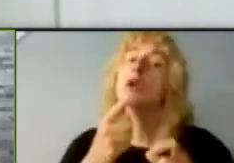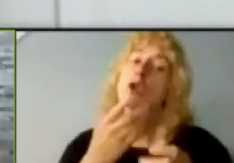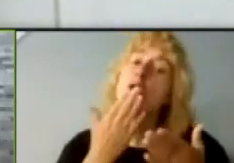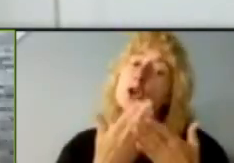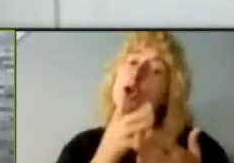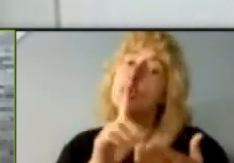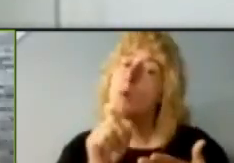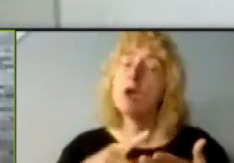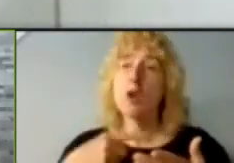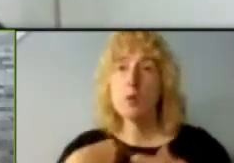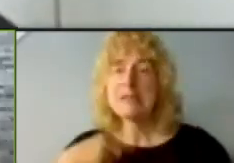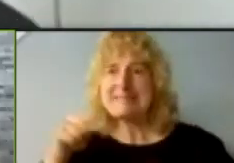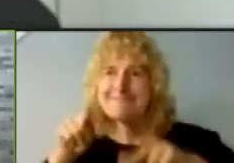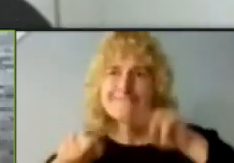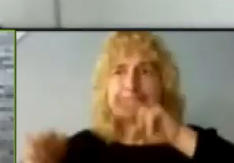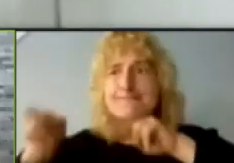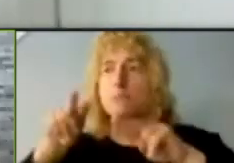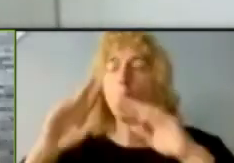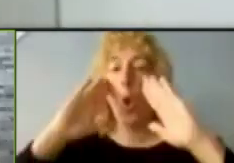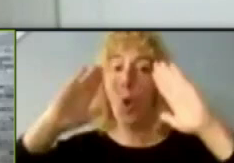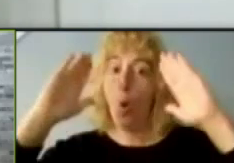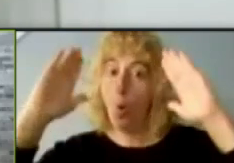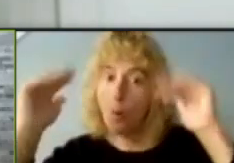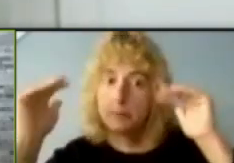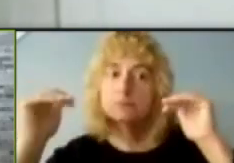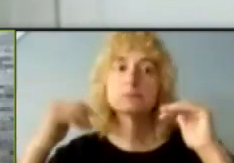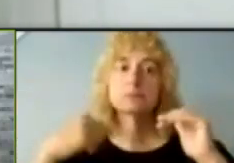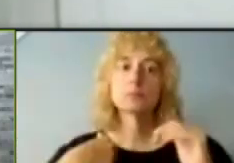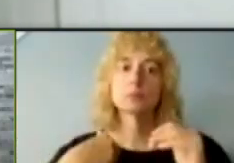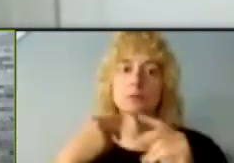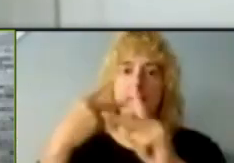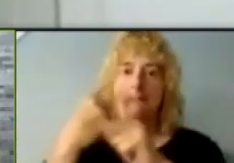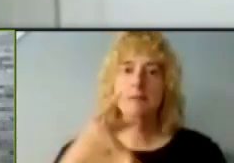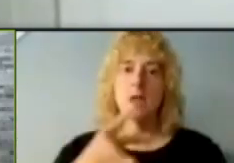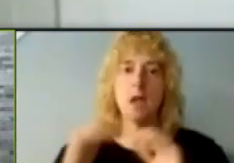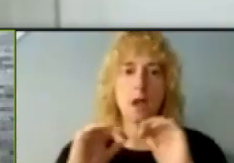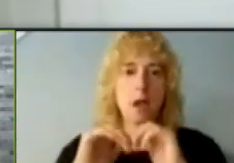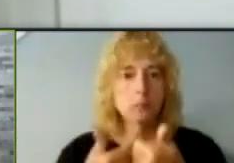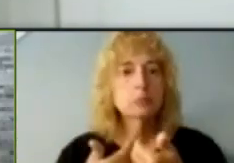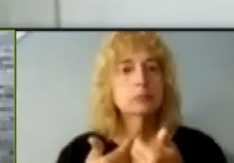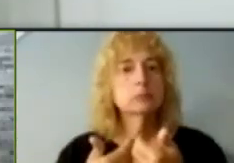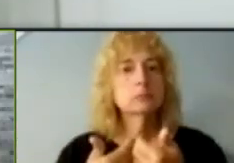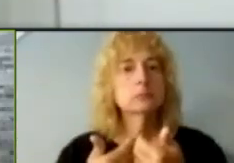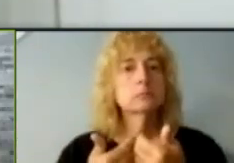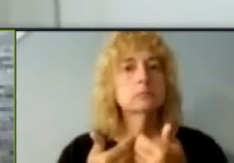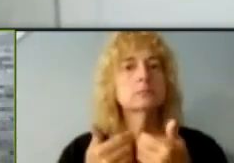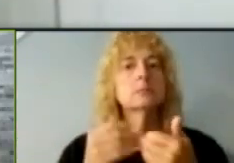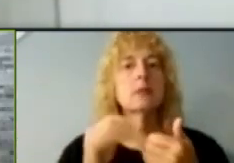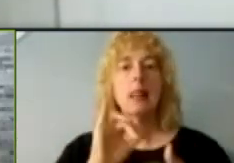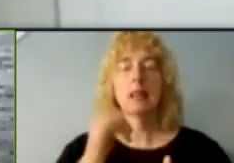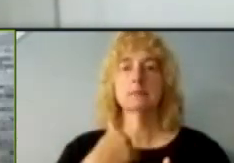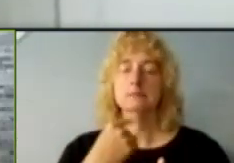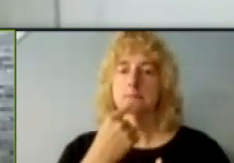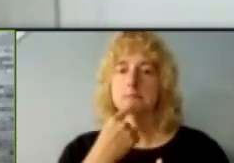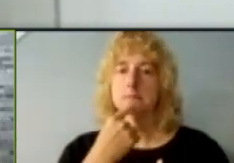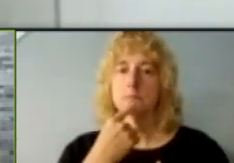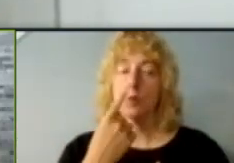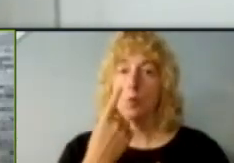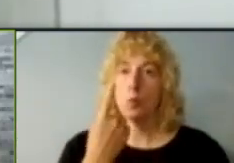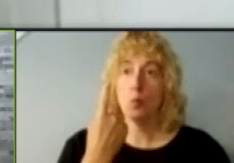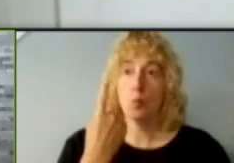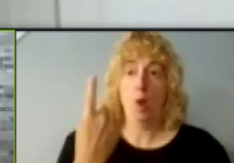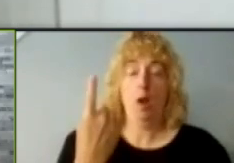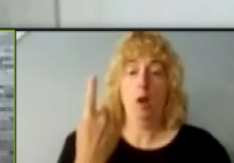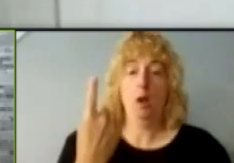we think we have figured out how to do it. As I indicated, one of the most trusted